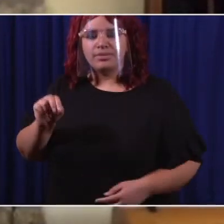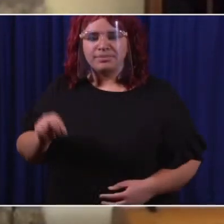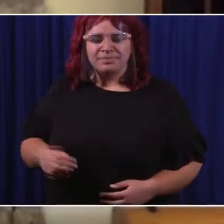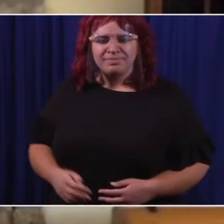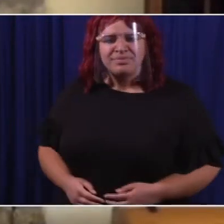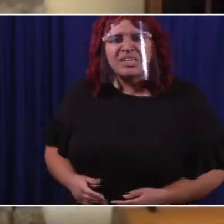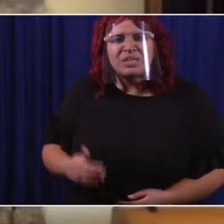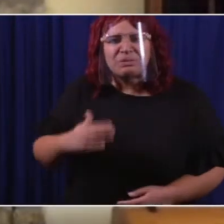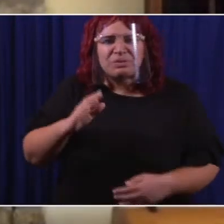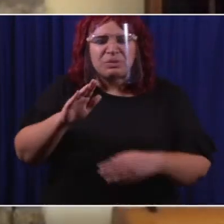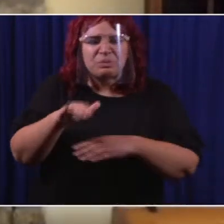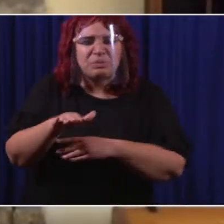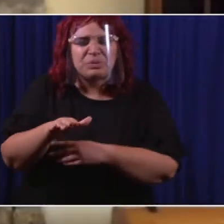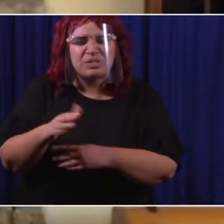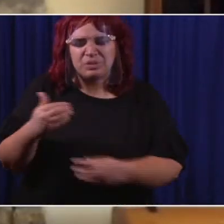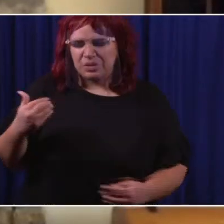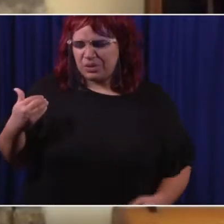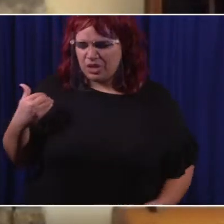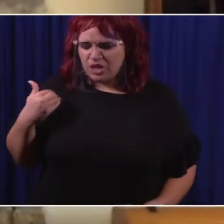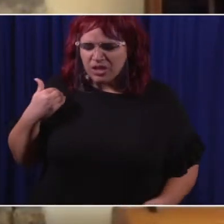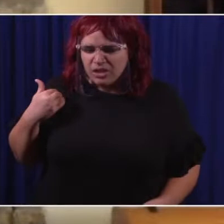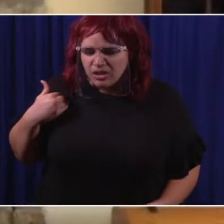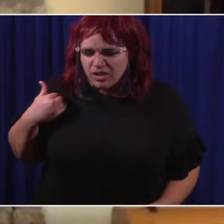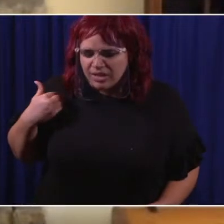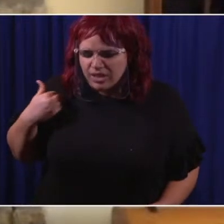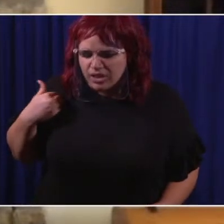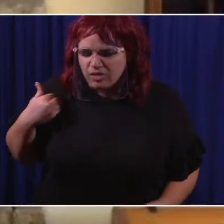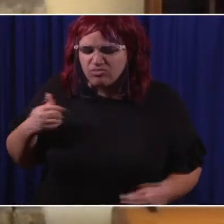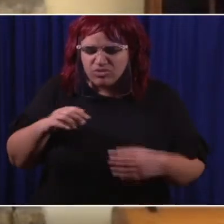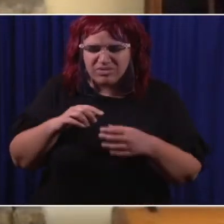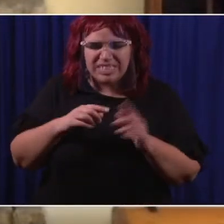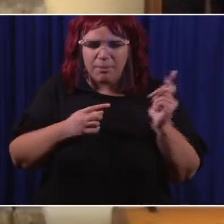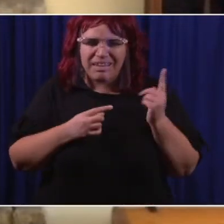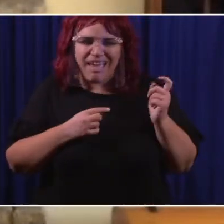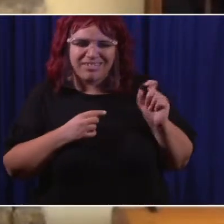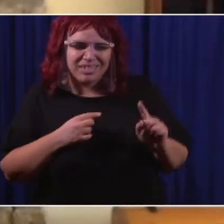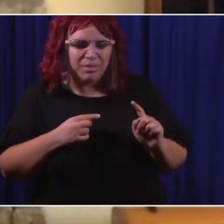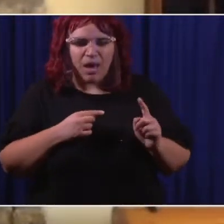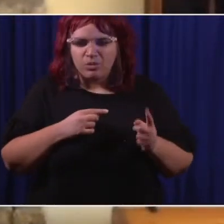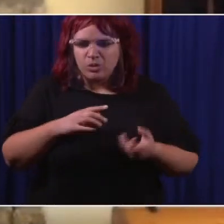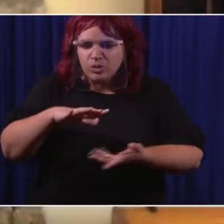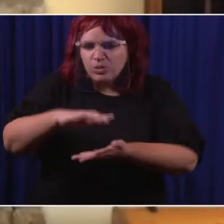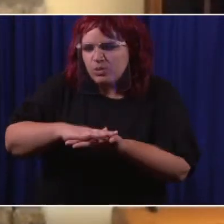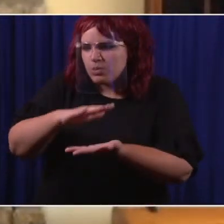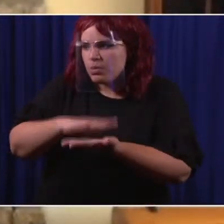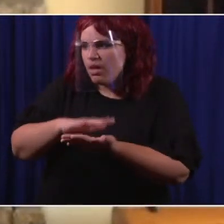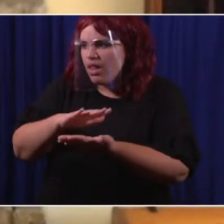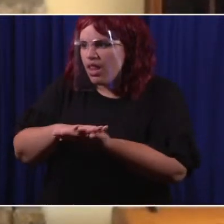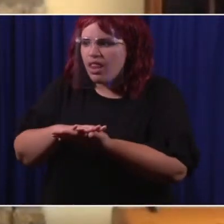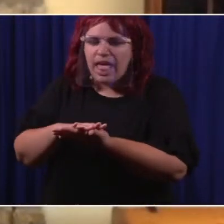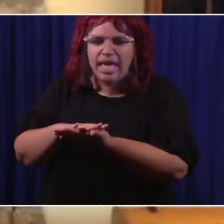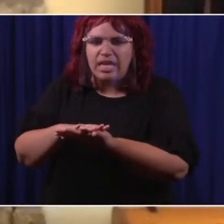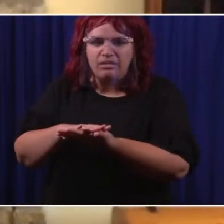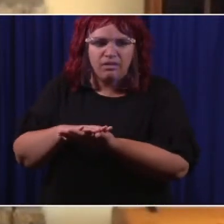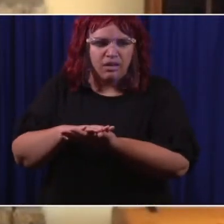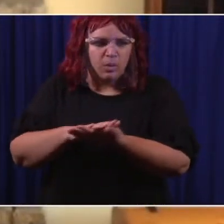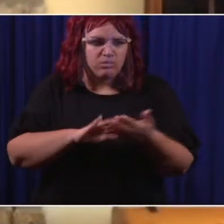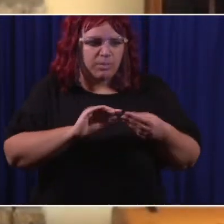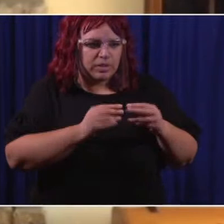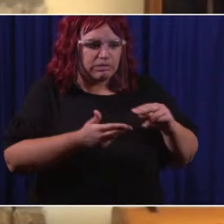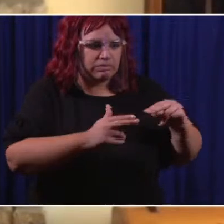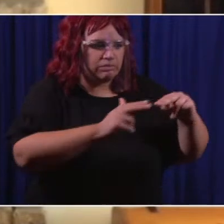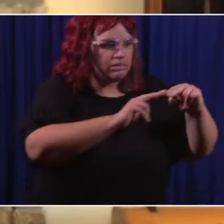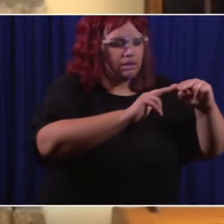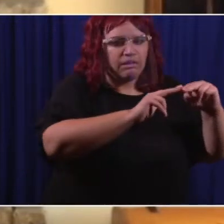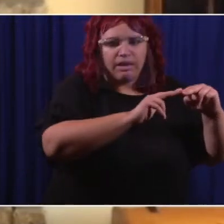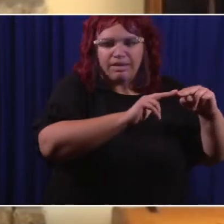You were talking about concerns about kids being out of school and not learning well in the virtual environment. And the evidence we have so far is that schools